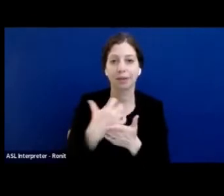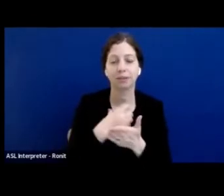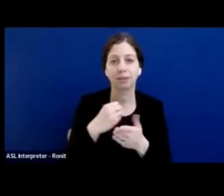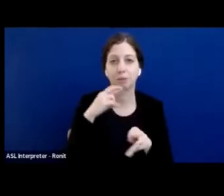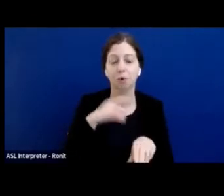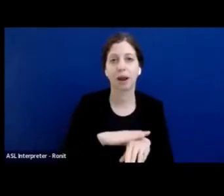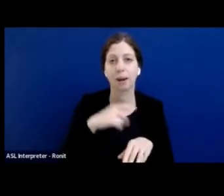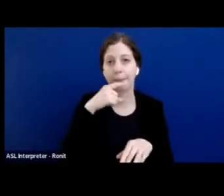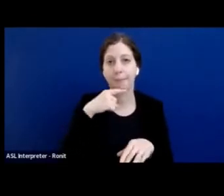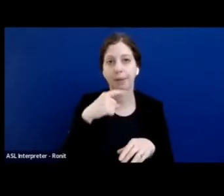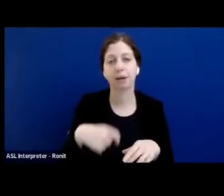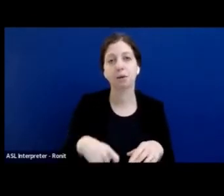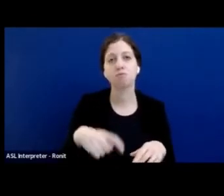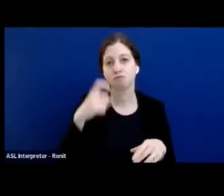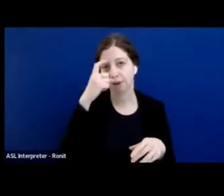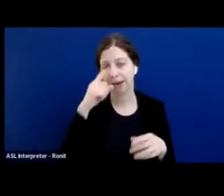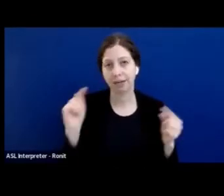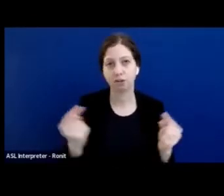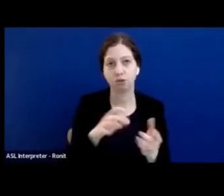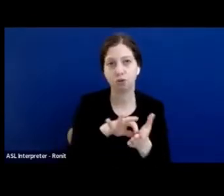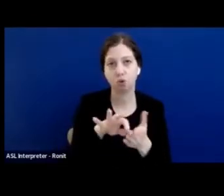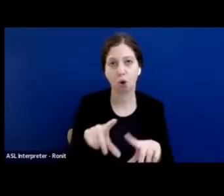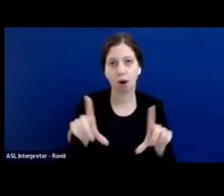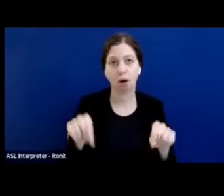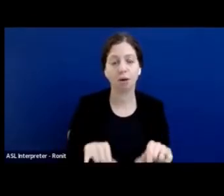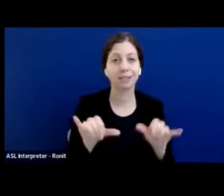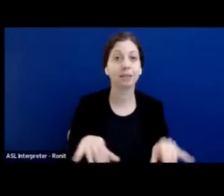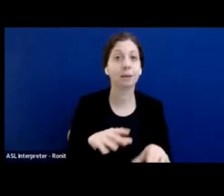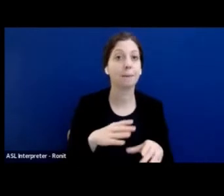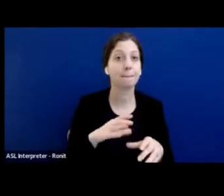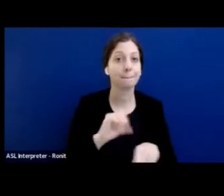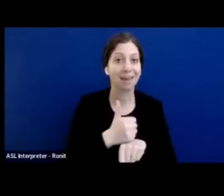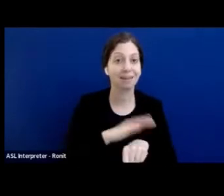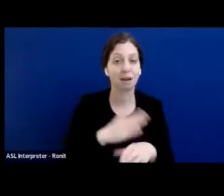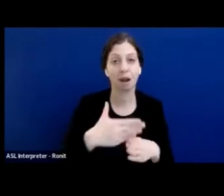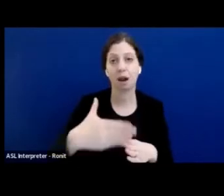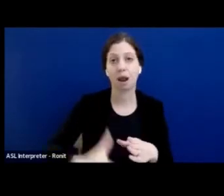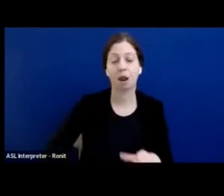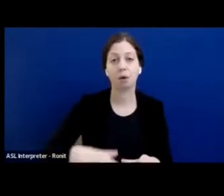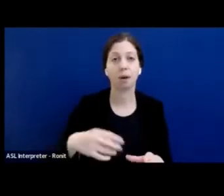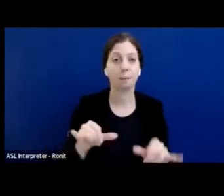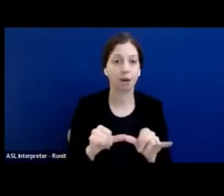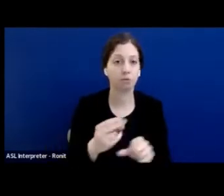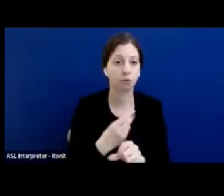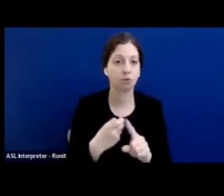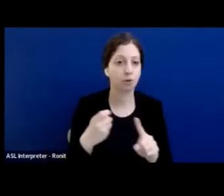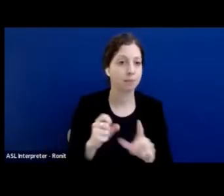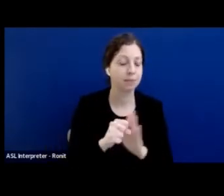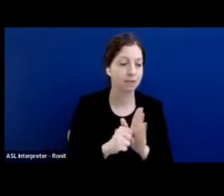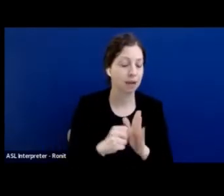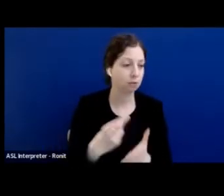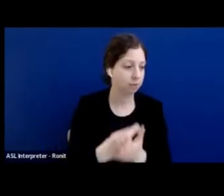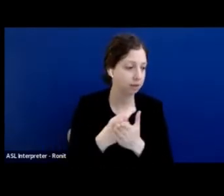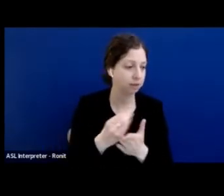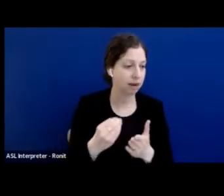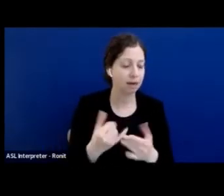public brain injury scorecard. This is a system based on outcome measurement used by our state vocational rehabilitation and independent living